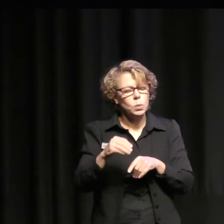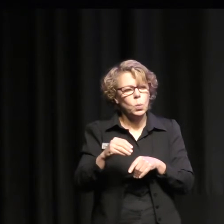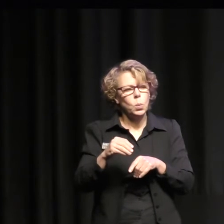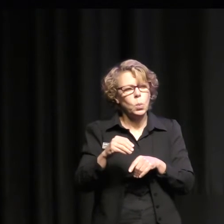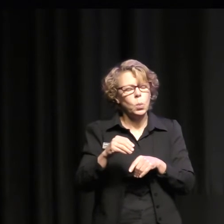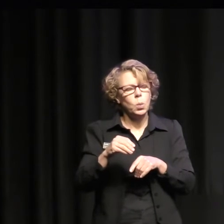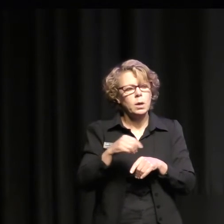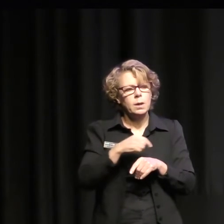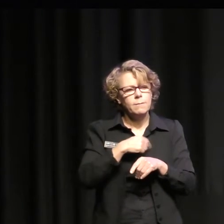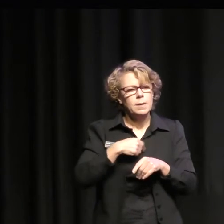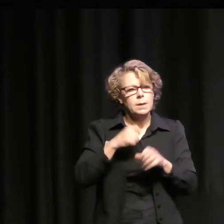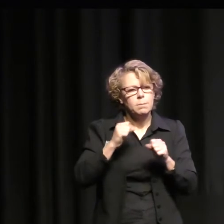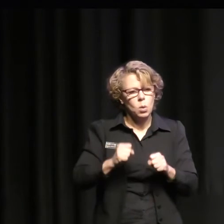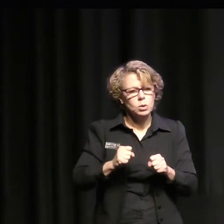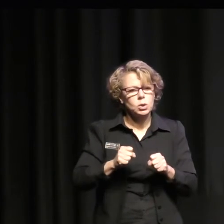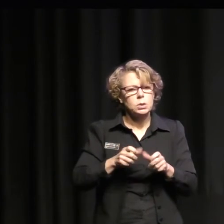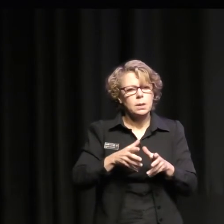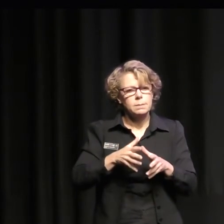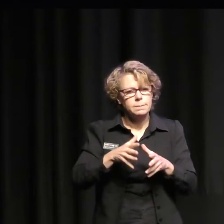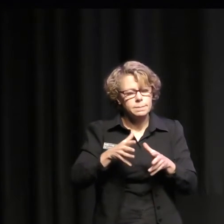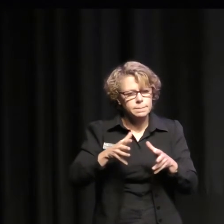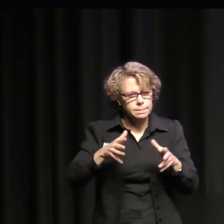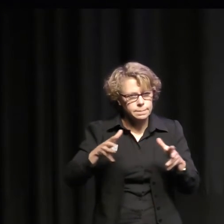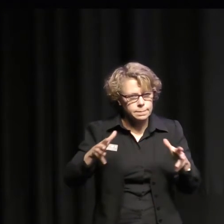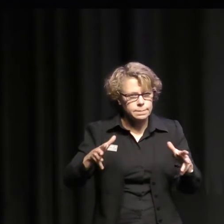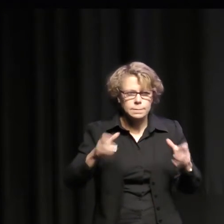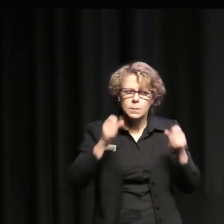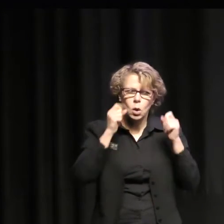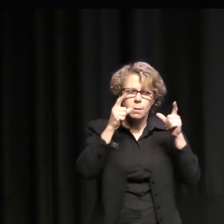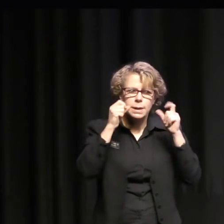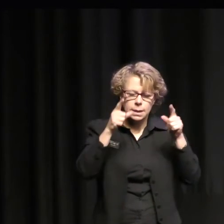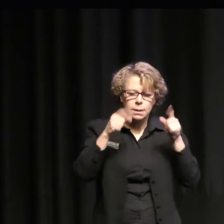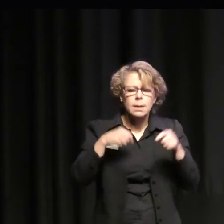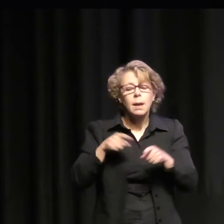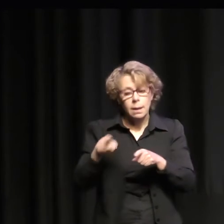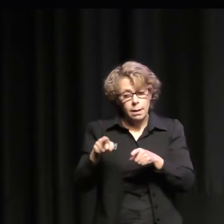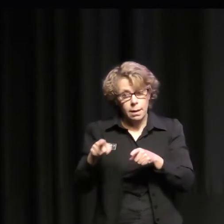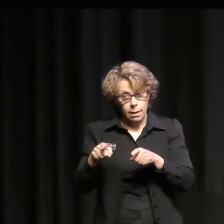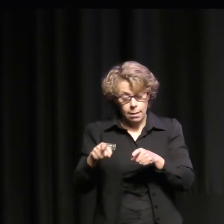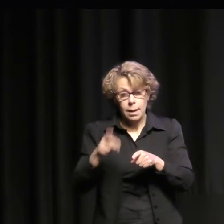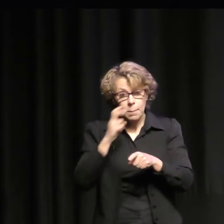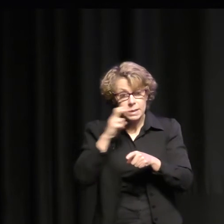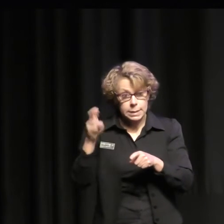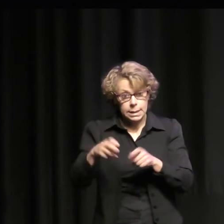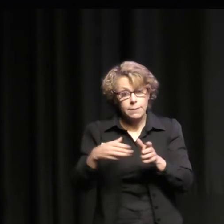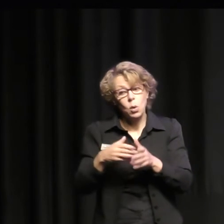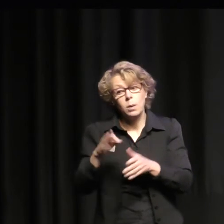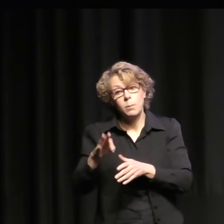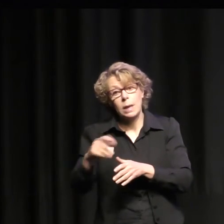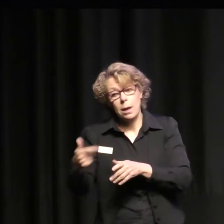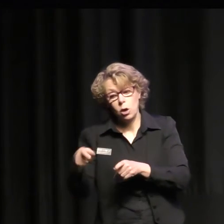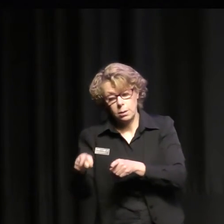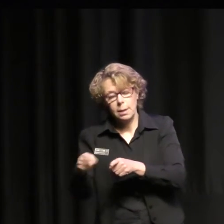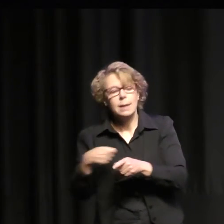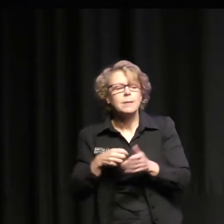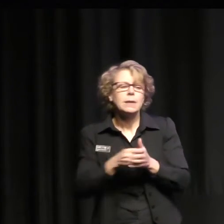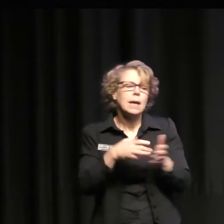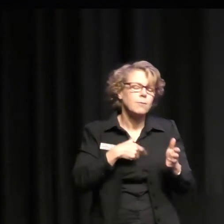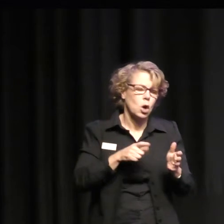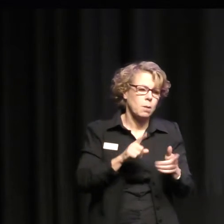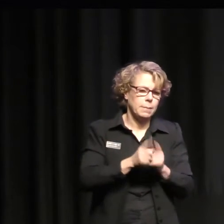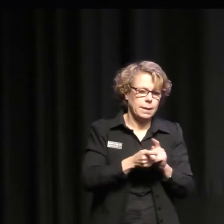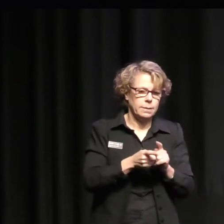to advance the Enlightenment again from the perspective of the Precariat. That's why I wrote this book, Precariat